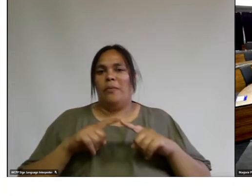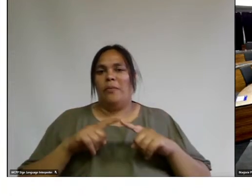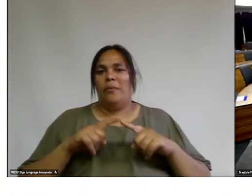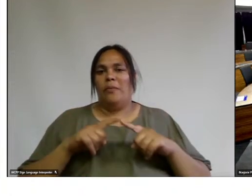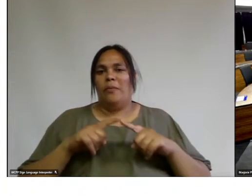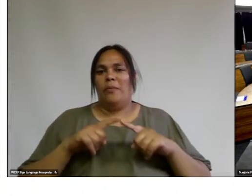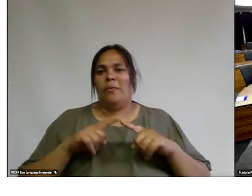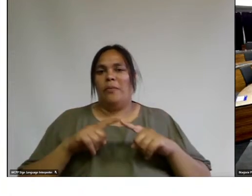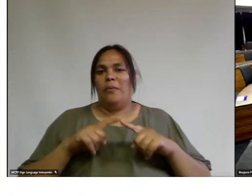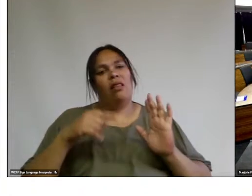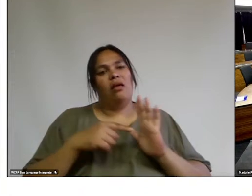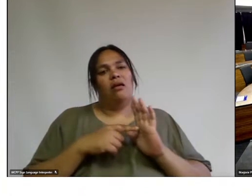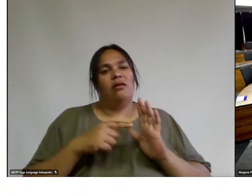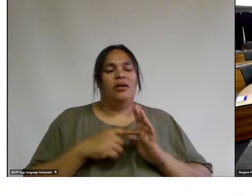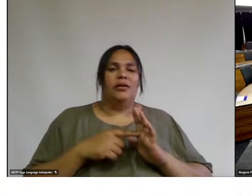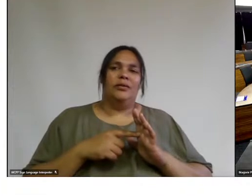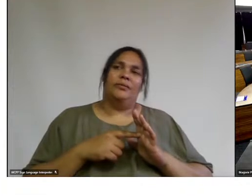sense